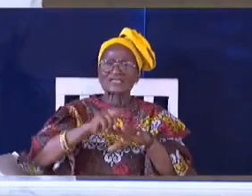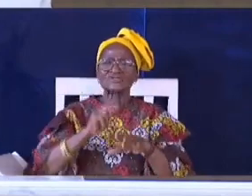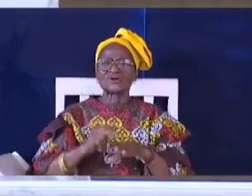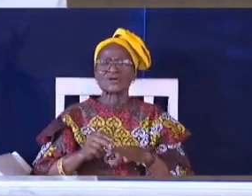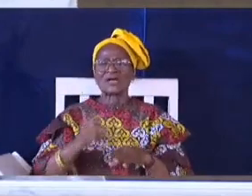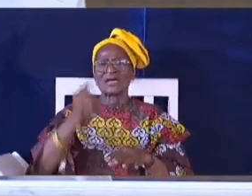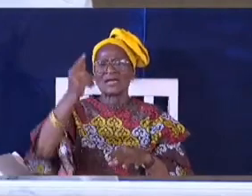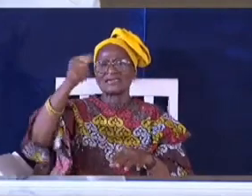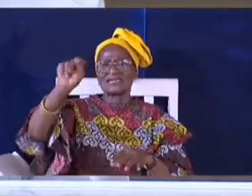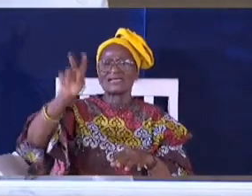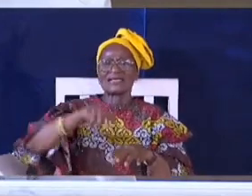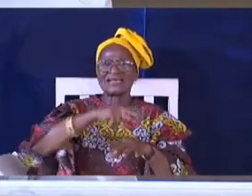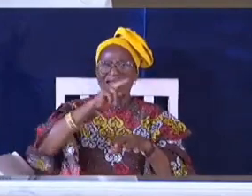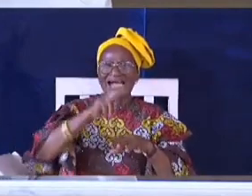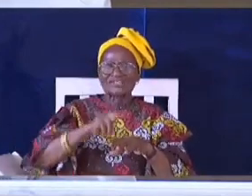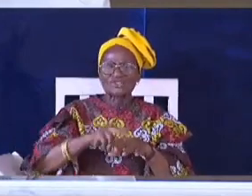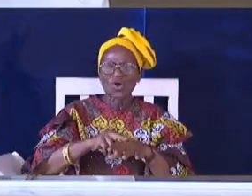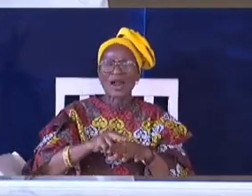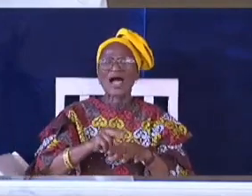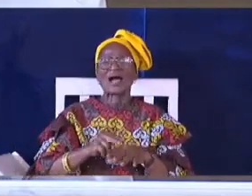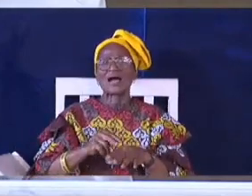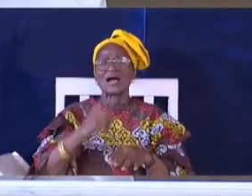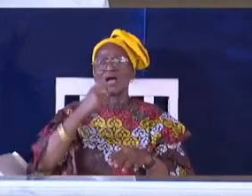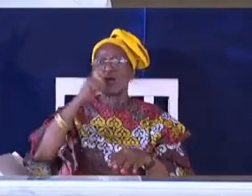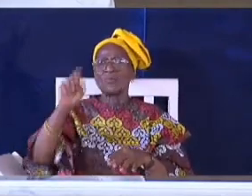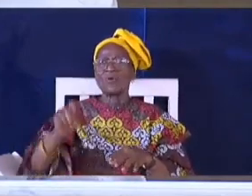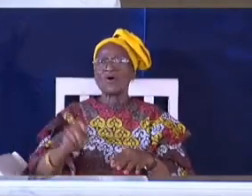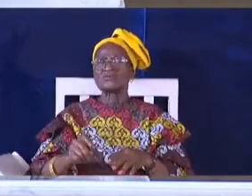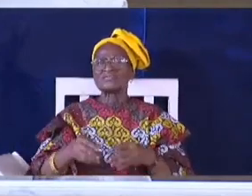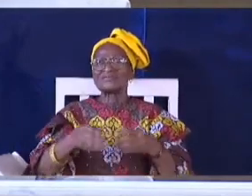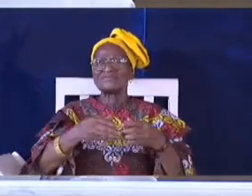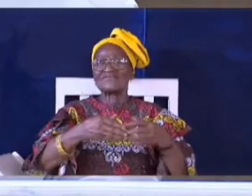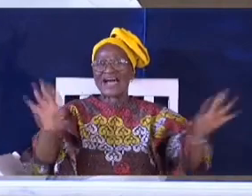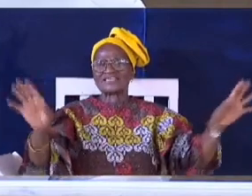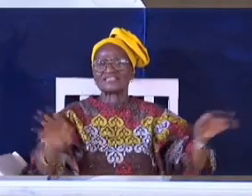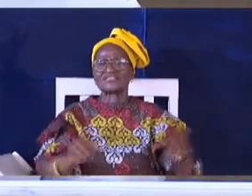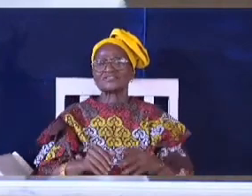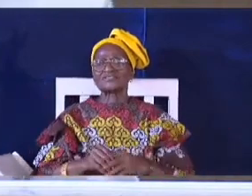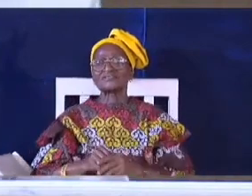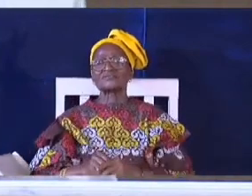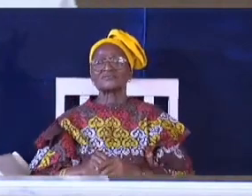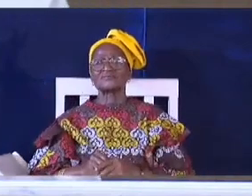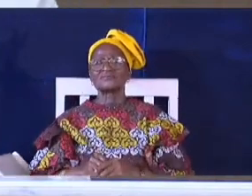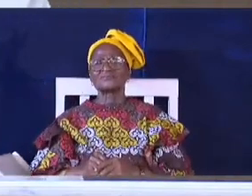the natural must vanish.